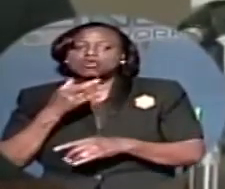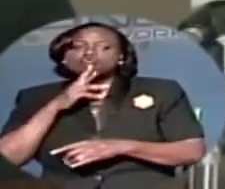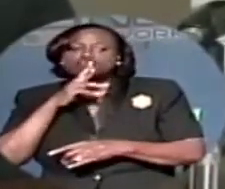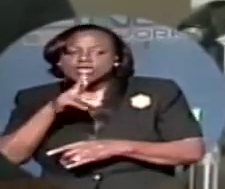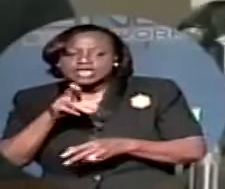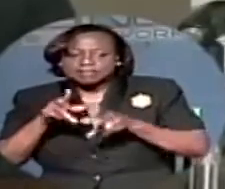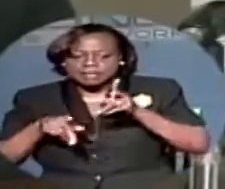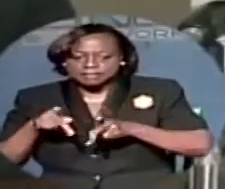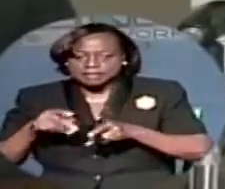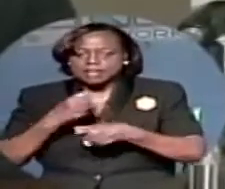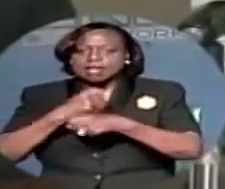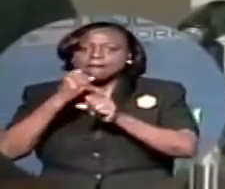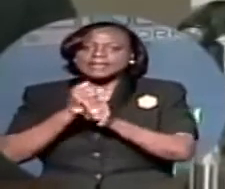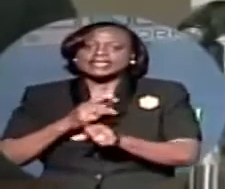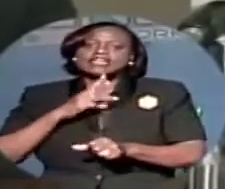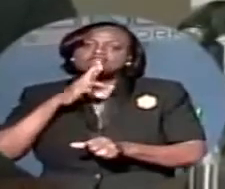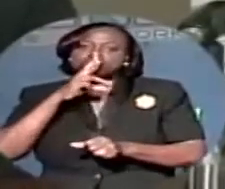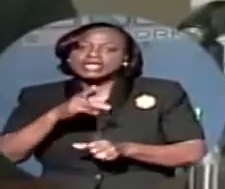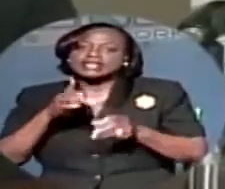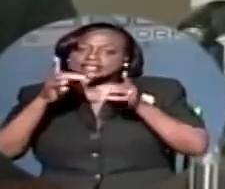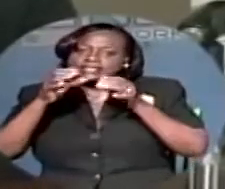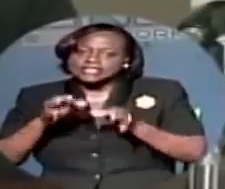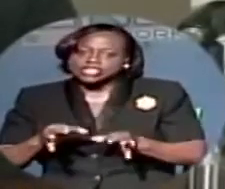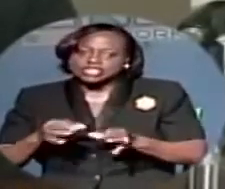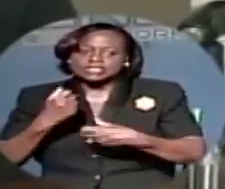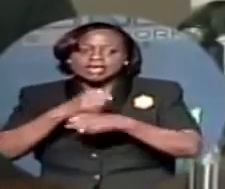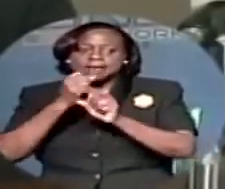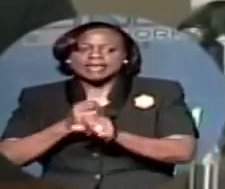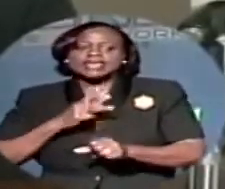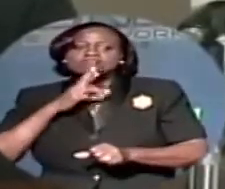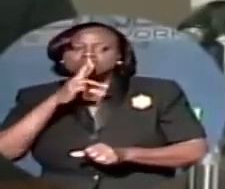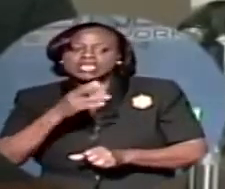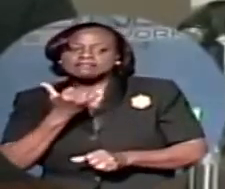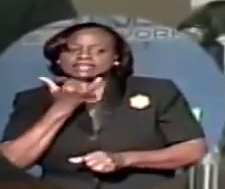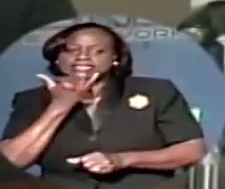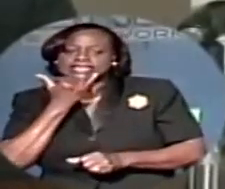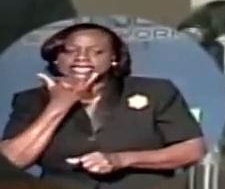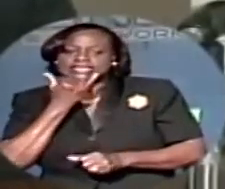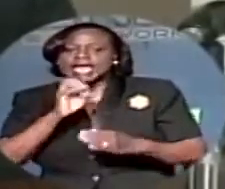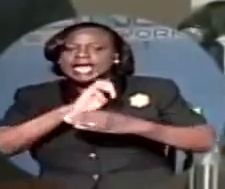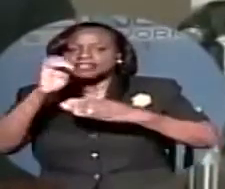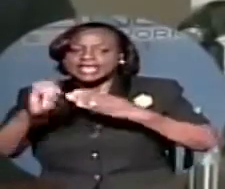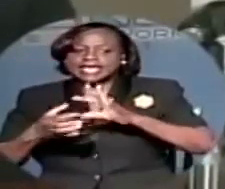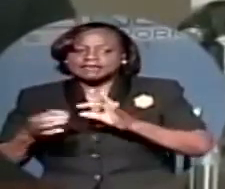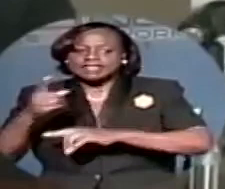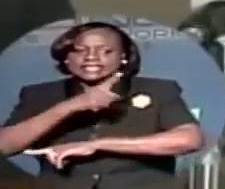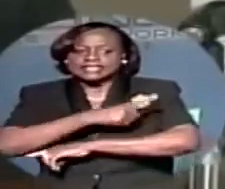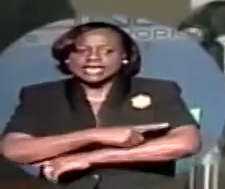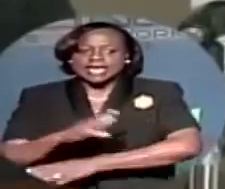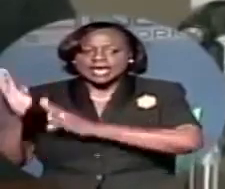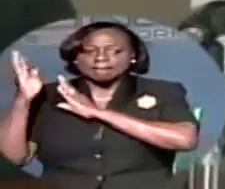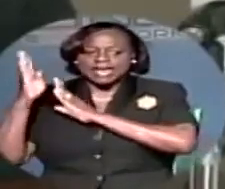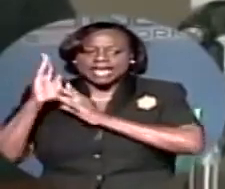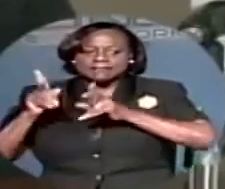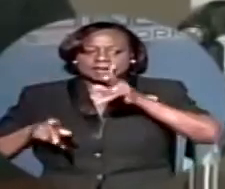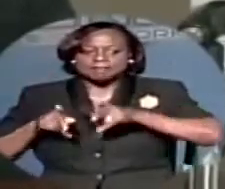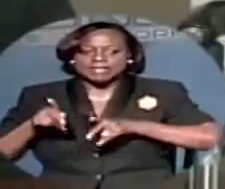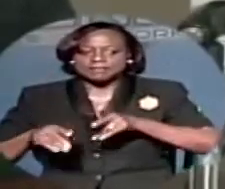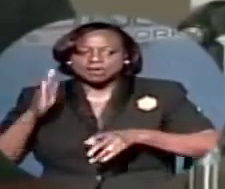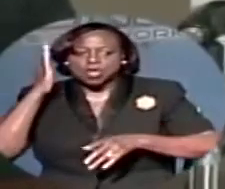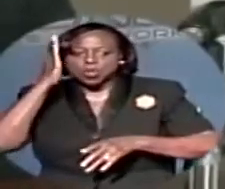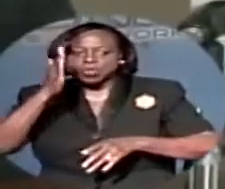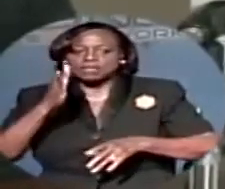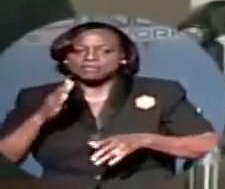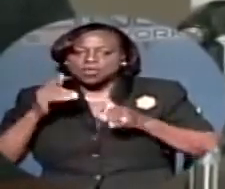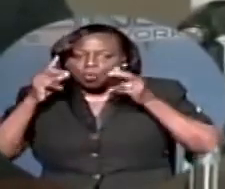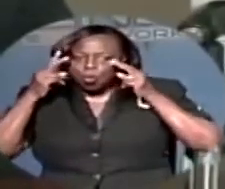real decisions, making real mistakes. By the end of the day, I think that they are that the Bahamian people will be glued to their